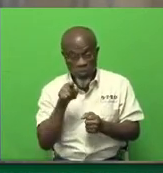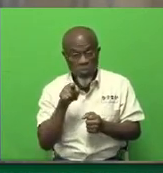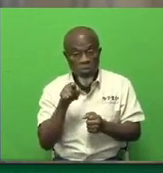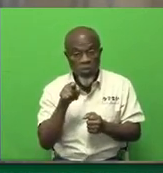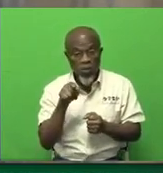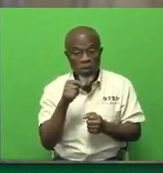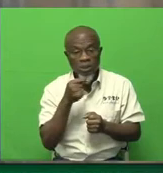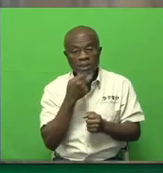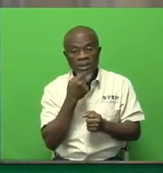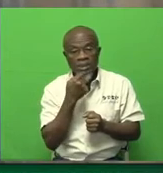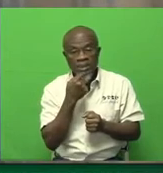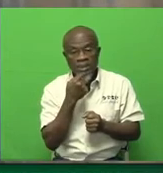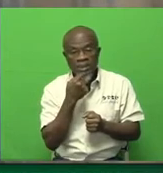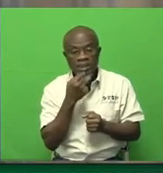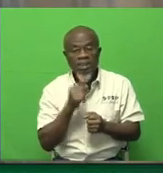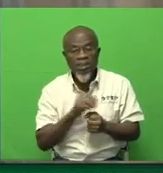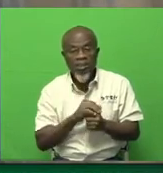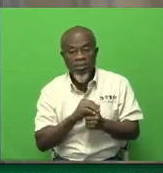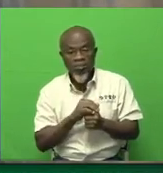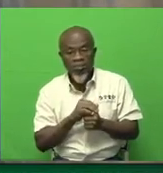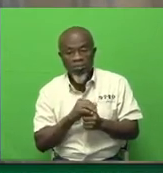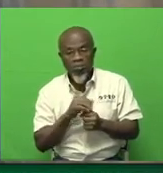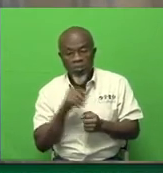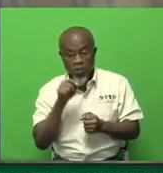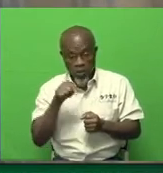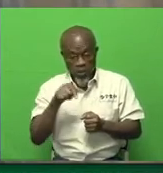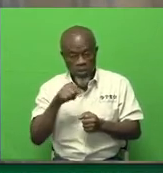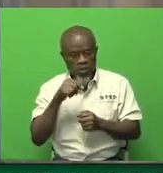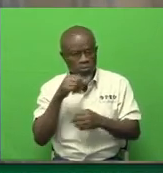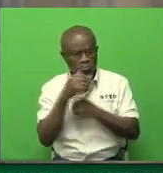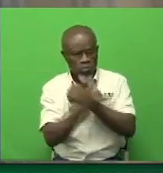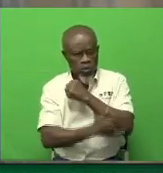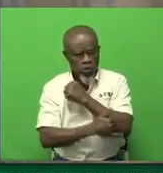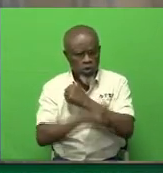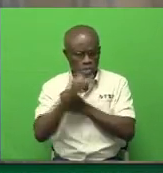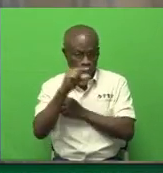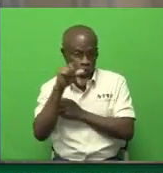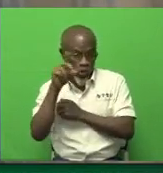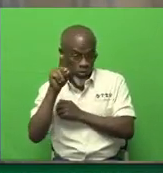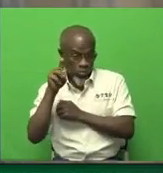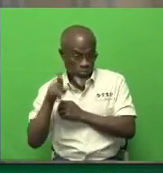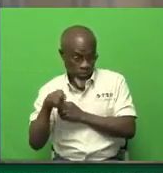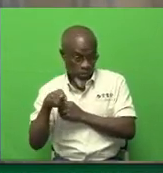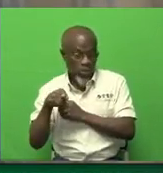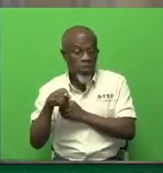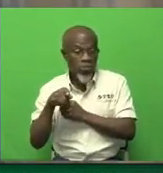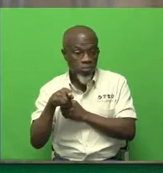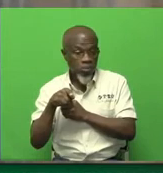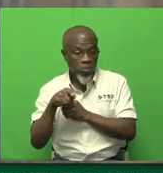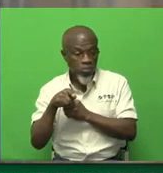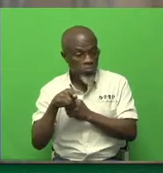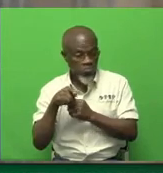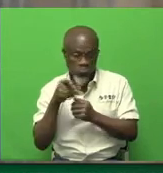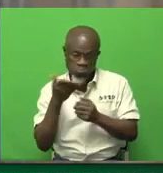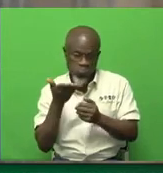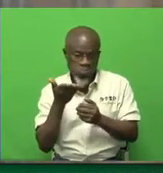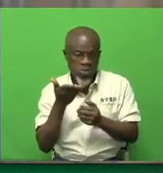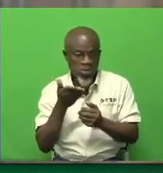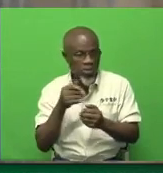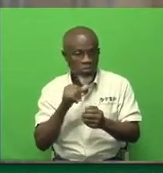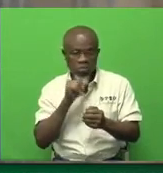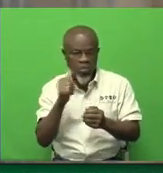also have added some currency liquidity to the overall figure however average users have not benefited from that